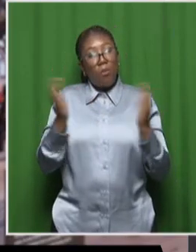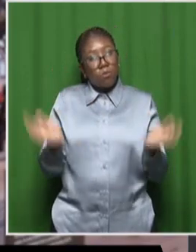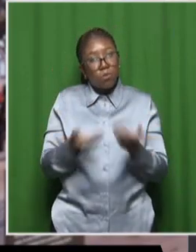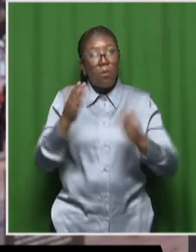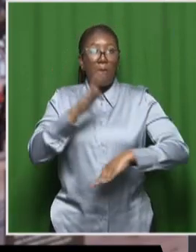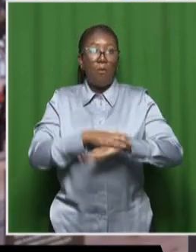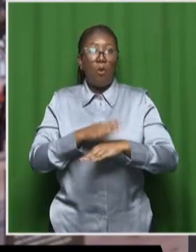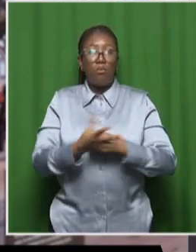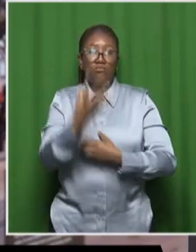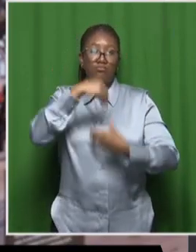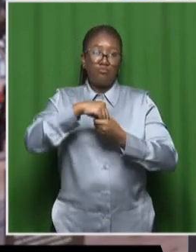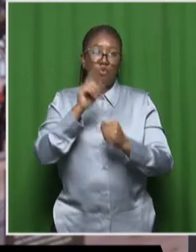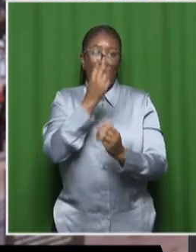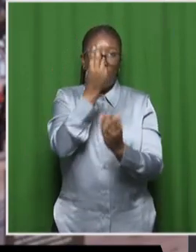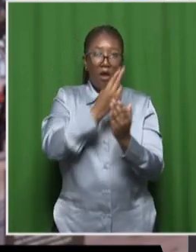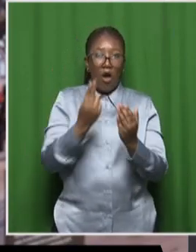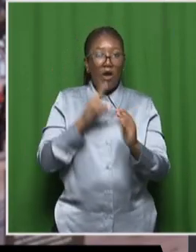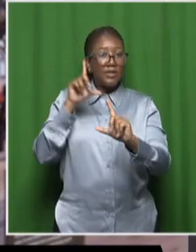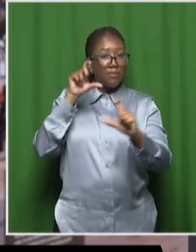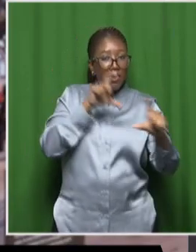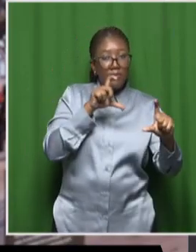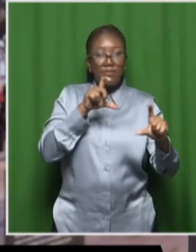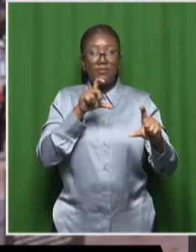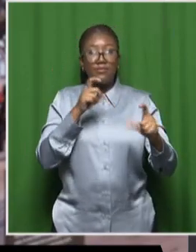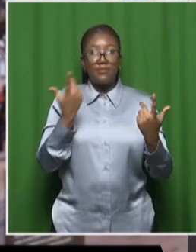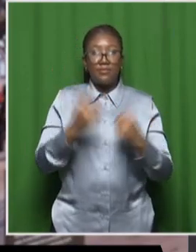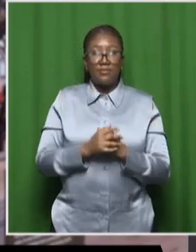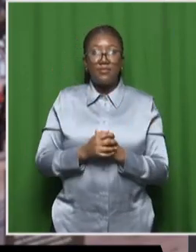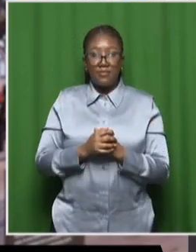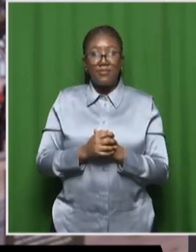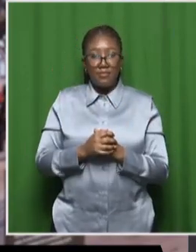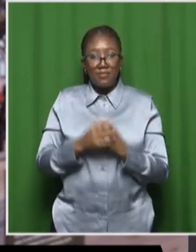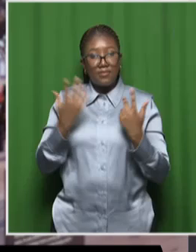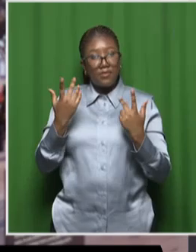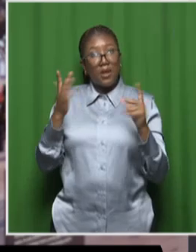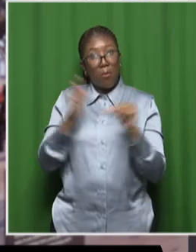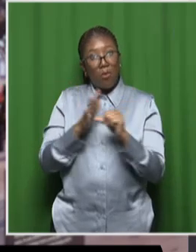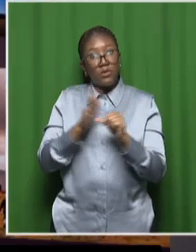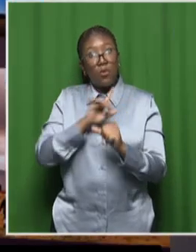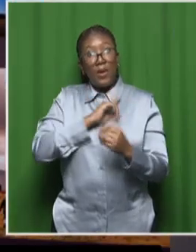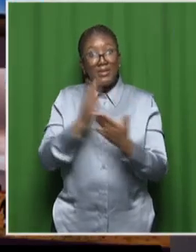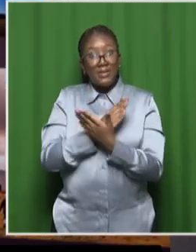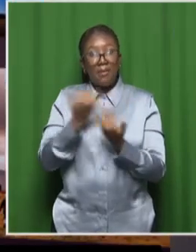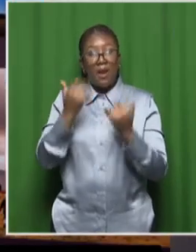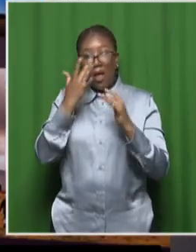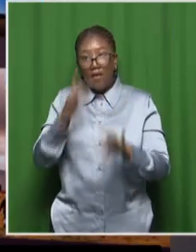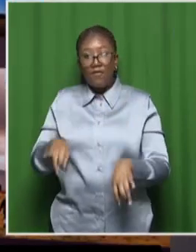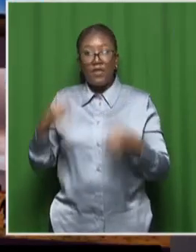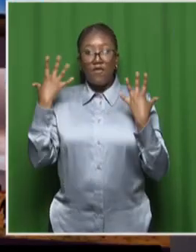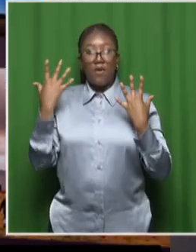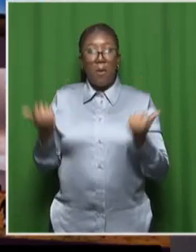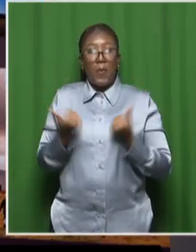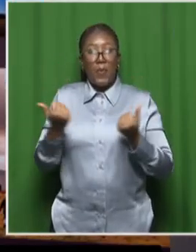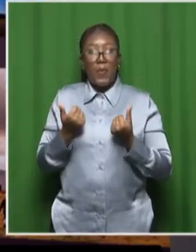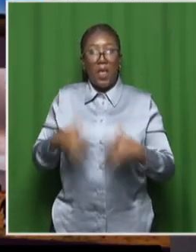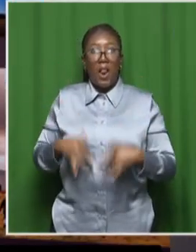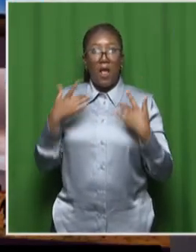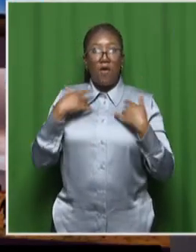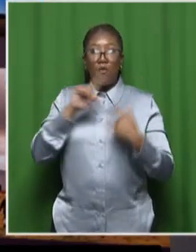and hope and despair. Hope and despair and hopelessness as well. You know, and you know, like trying to